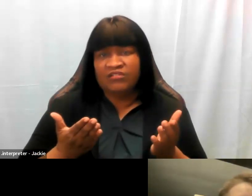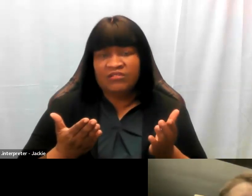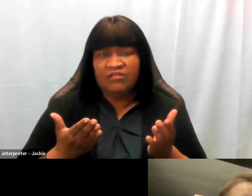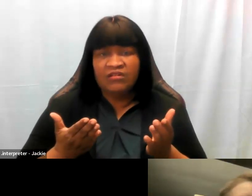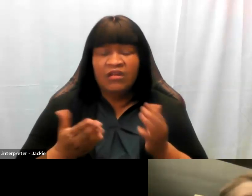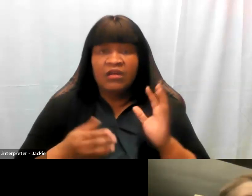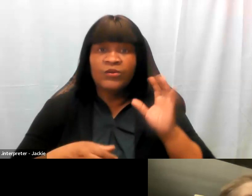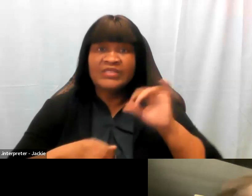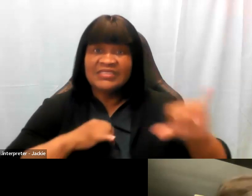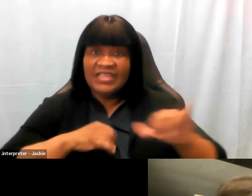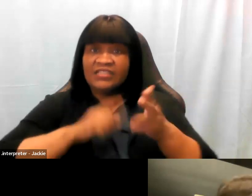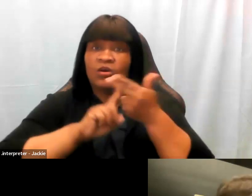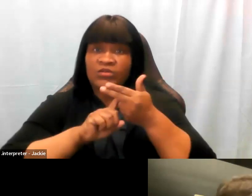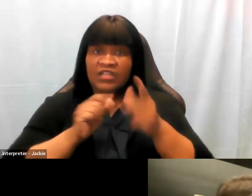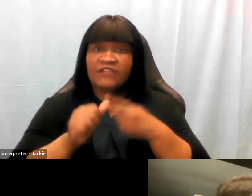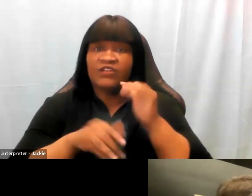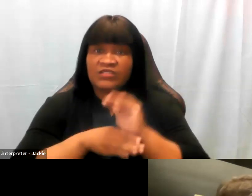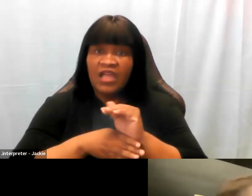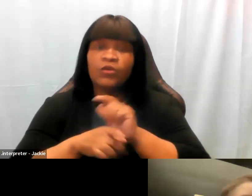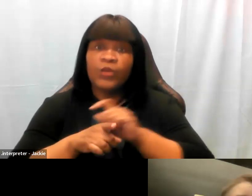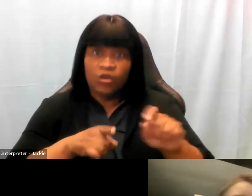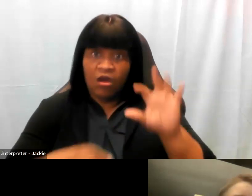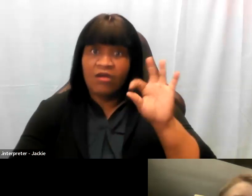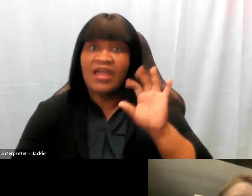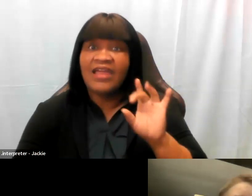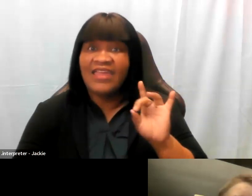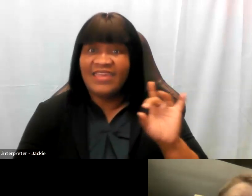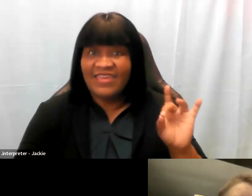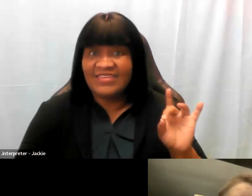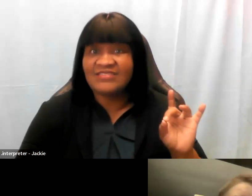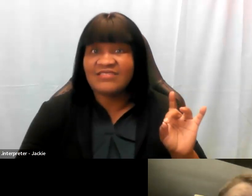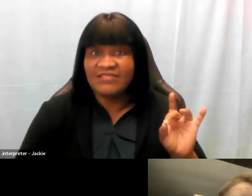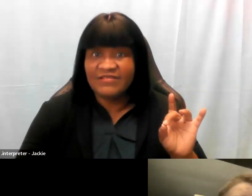We stayed in the hotel the first night. We called 988. Yeah.